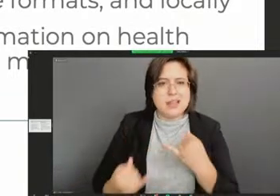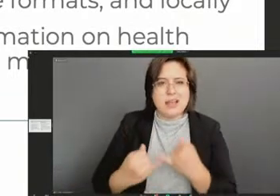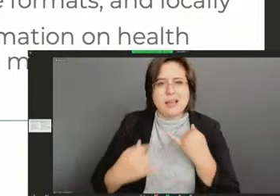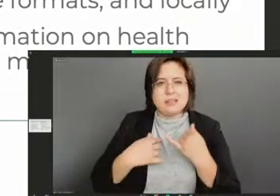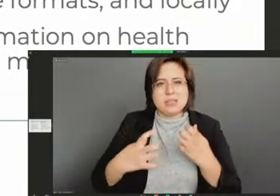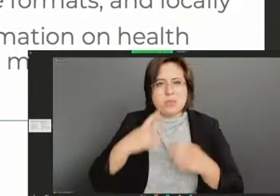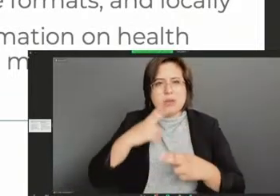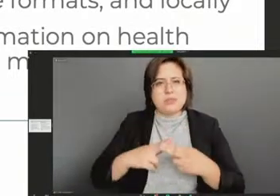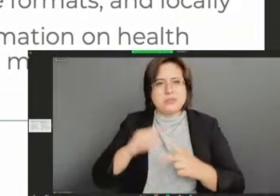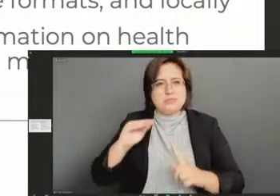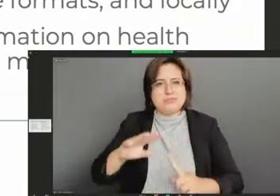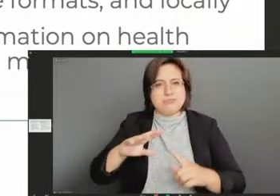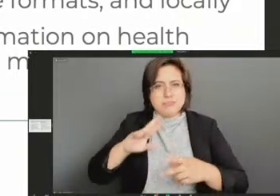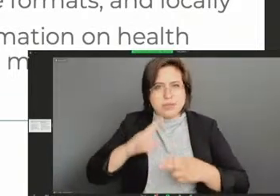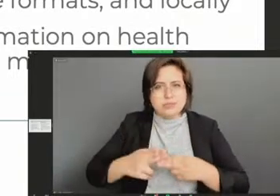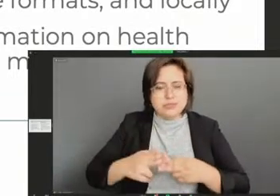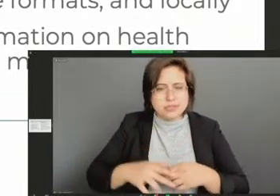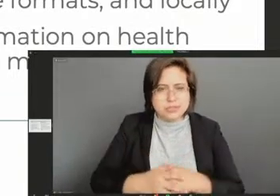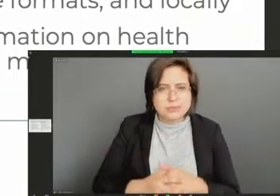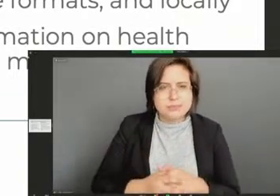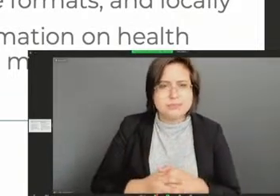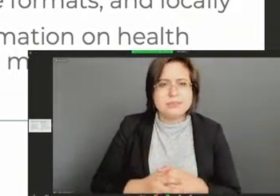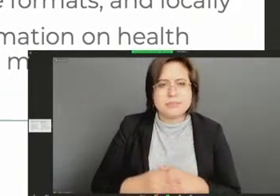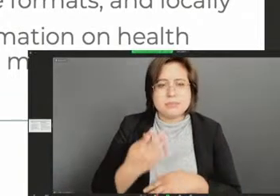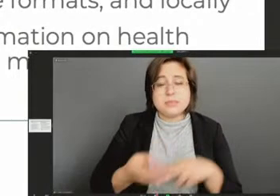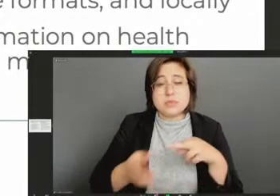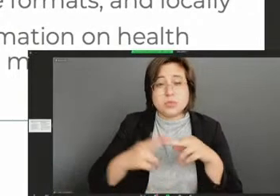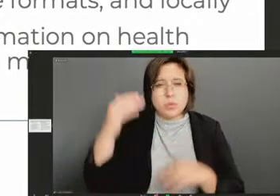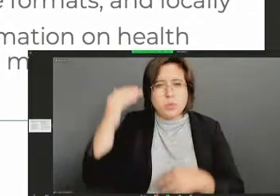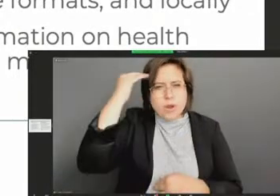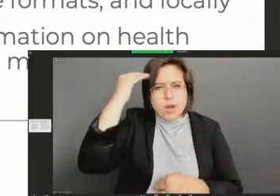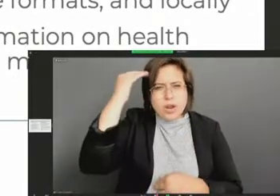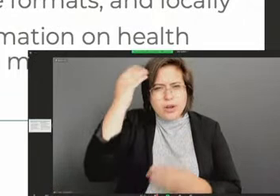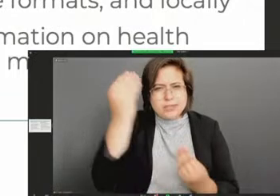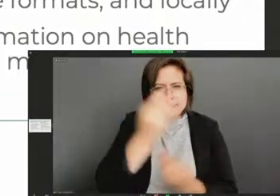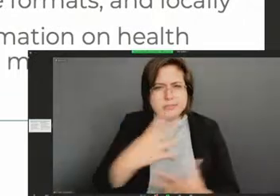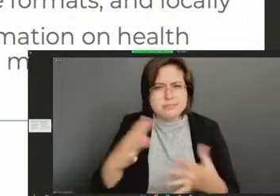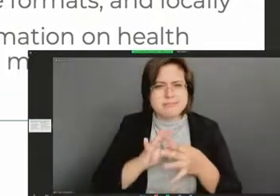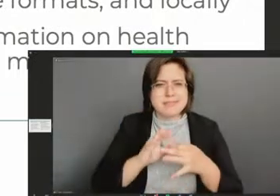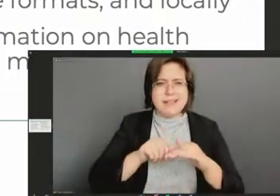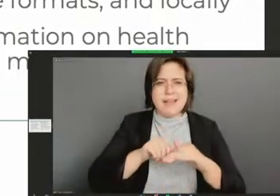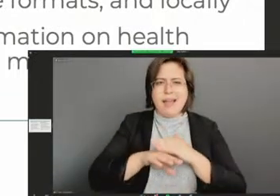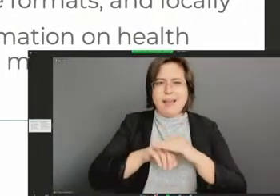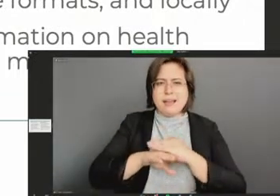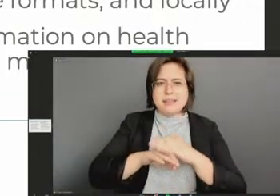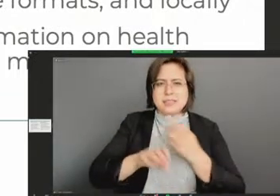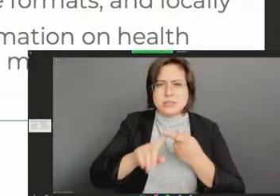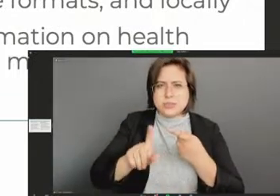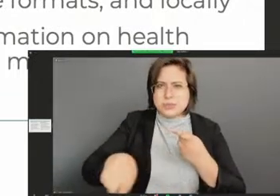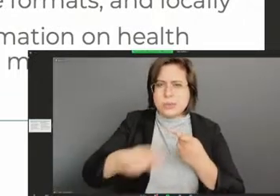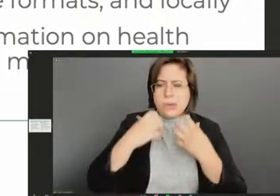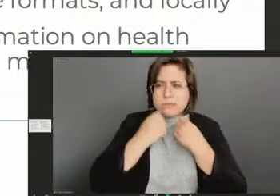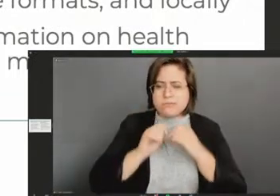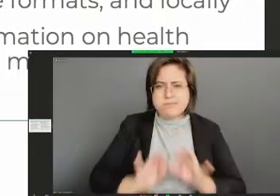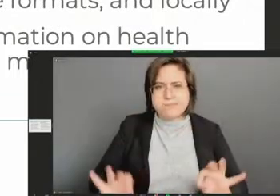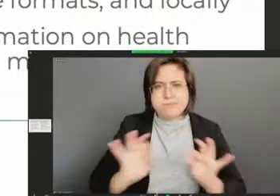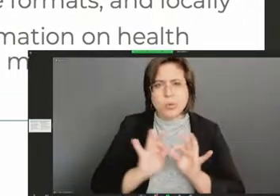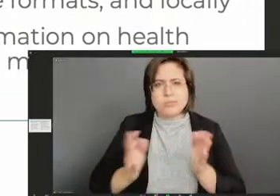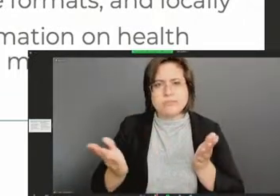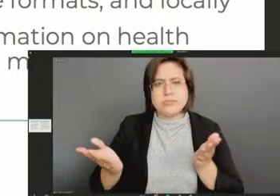to highlight is increasing awareness in terms of access to those important